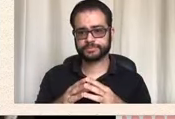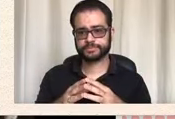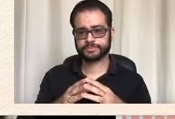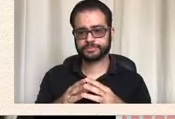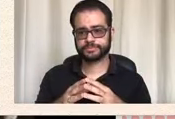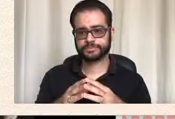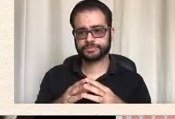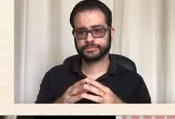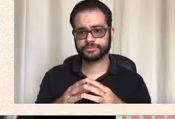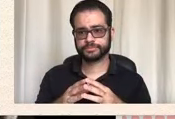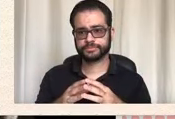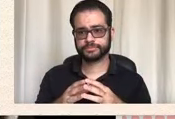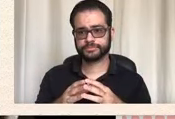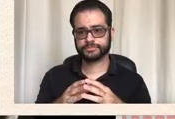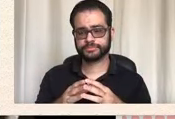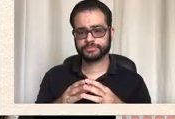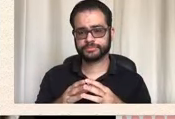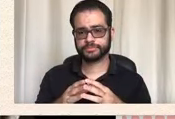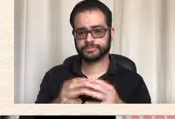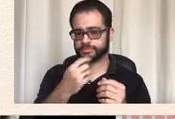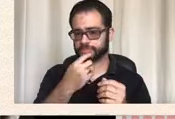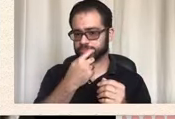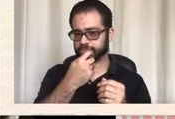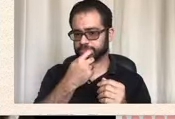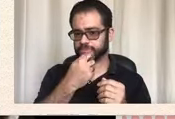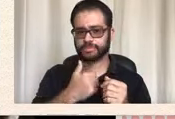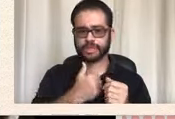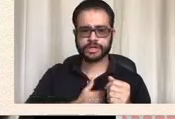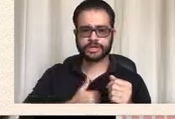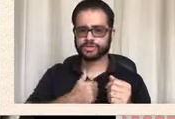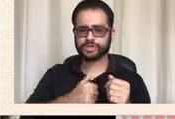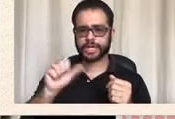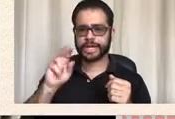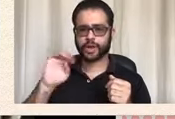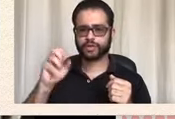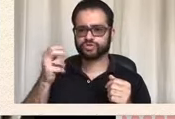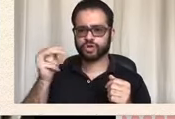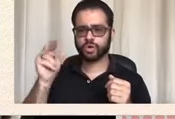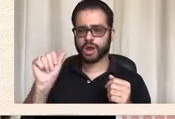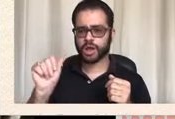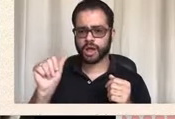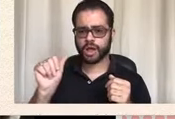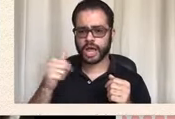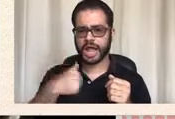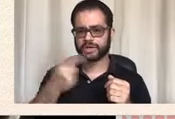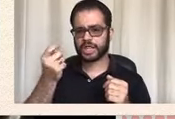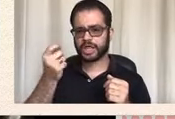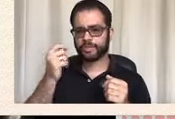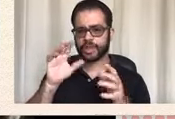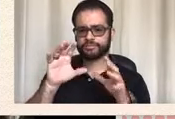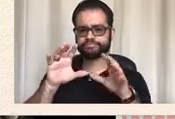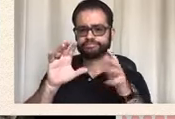I'm sorry, Arizona. I had a little bit of a glitch there. What was your question?